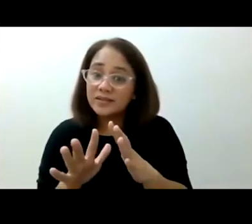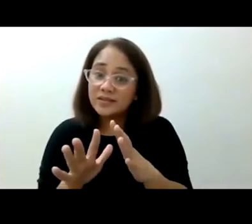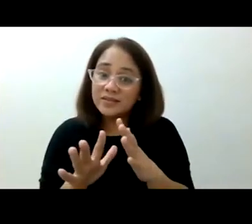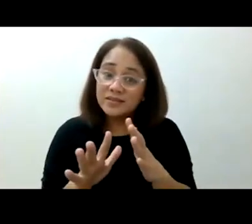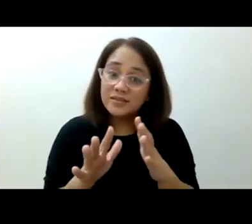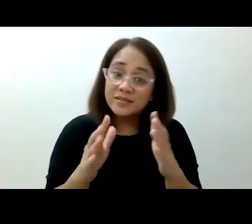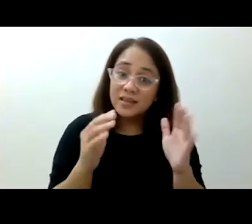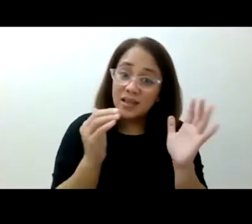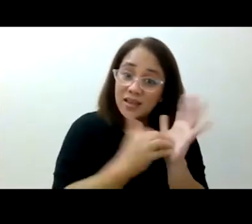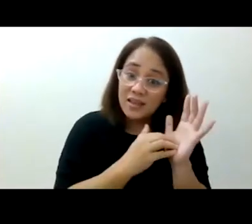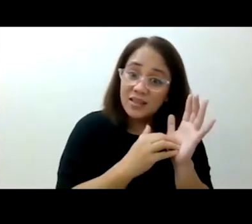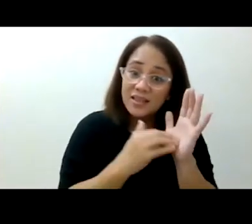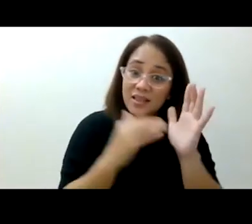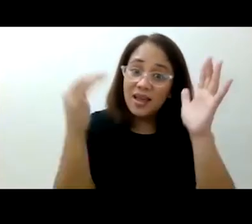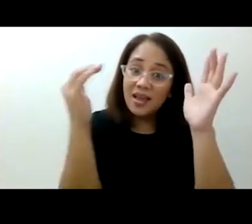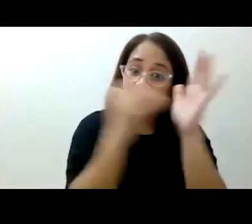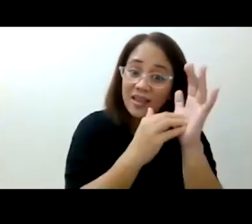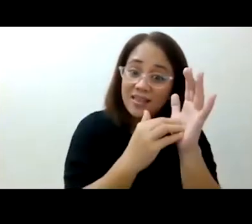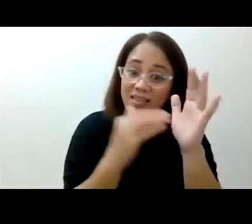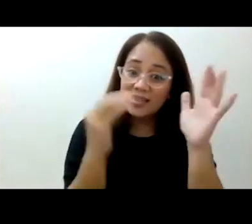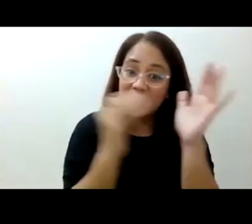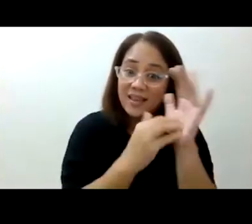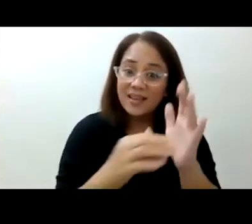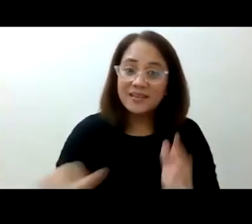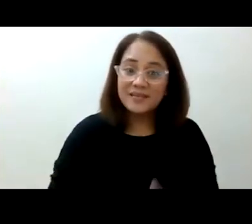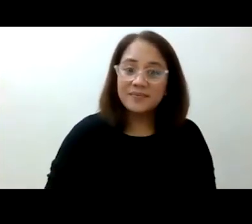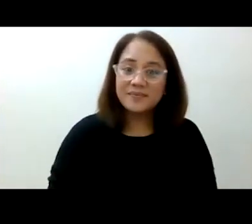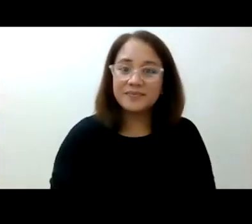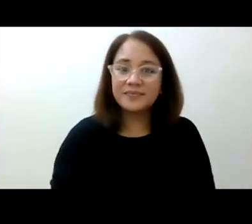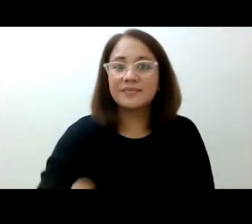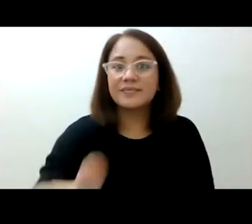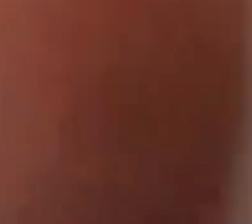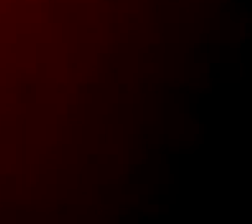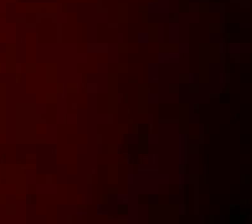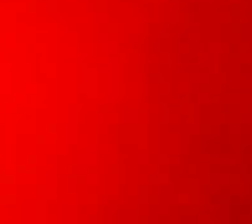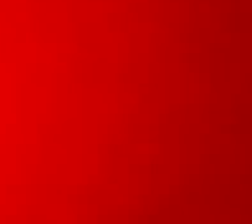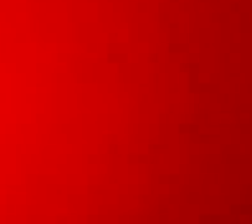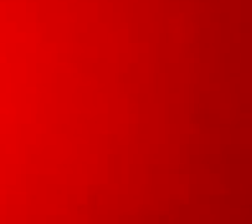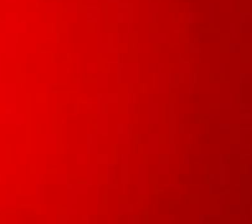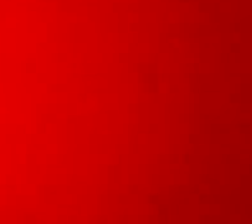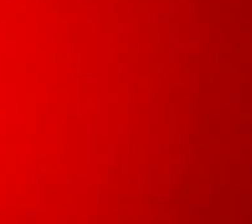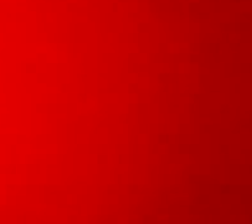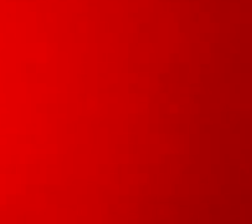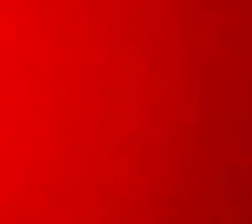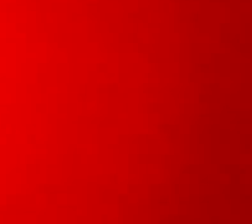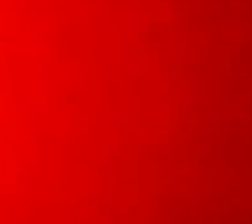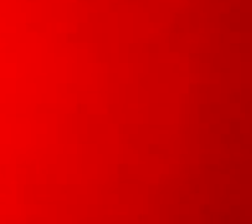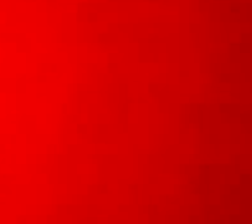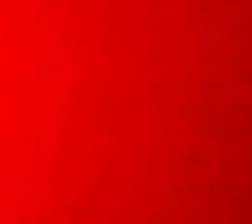Sorry, I can't see everybody. Can you stop sharing screen? Yeah, sorry, I stopped sharing. Okay.